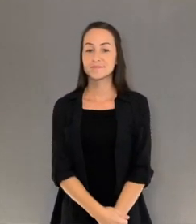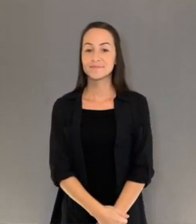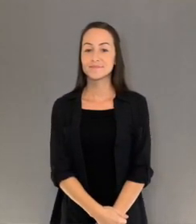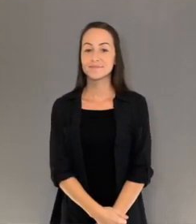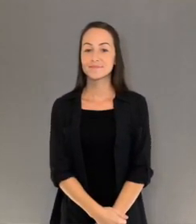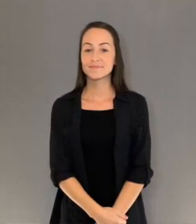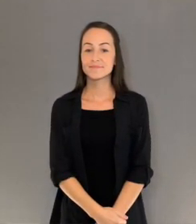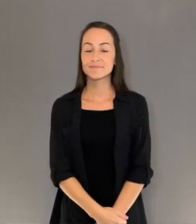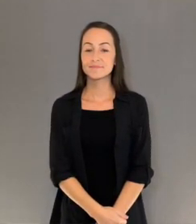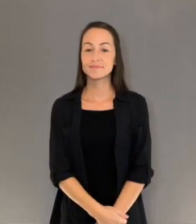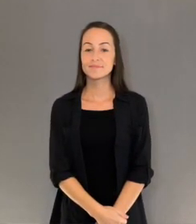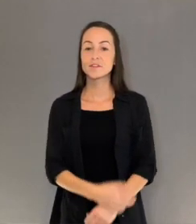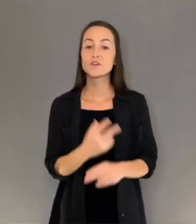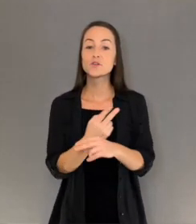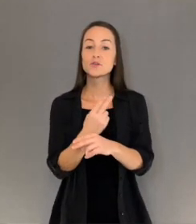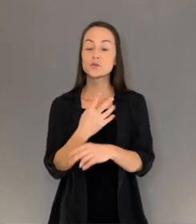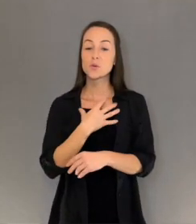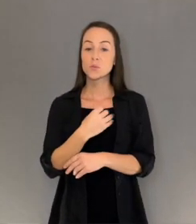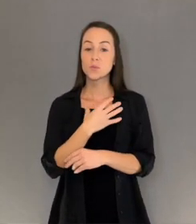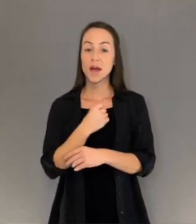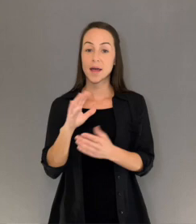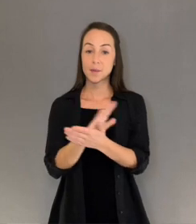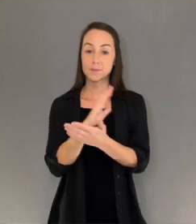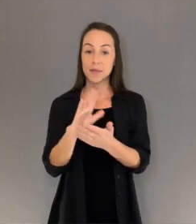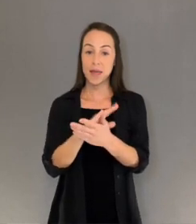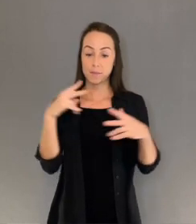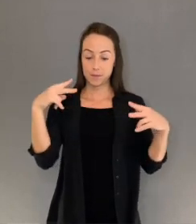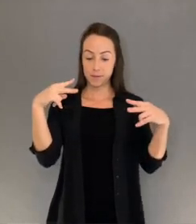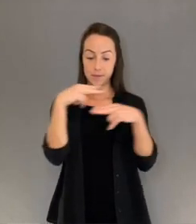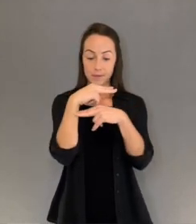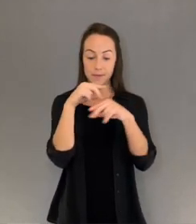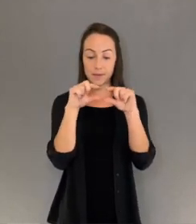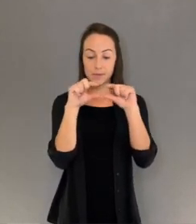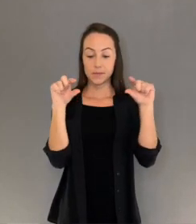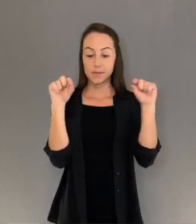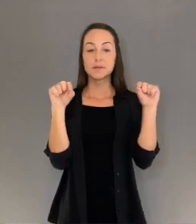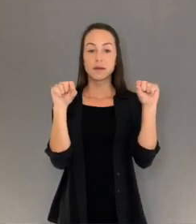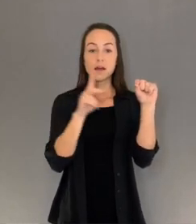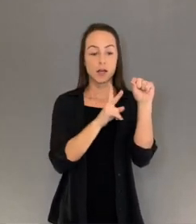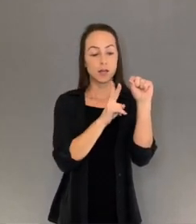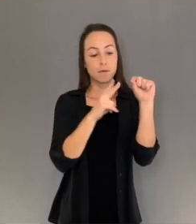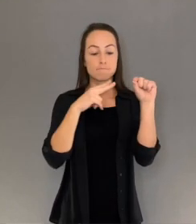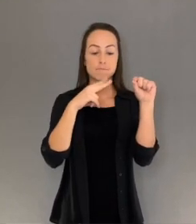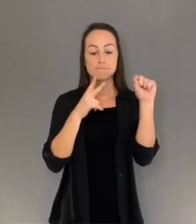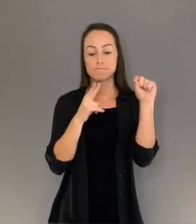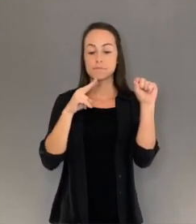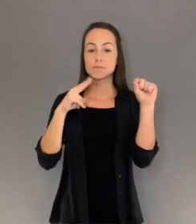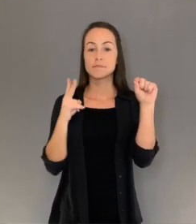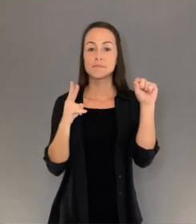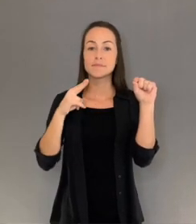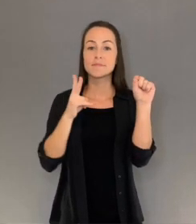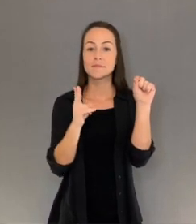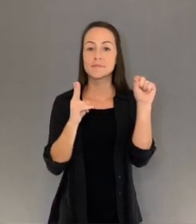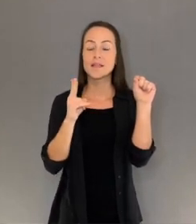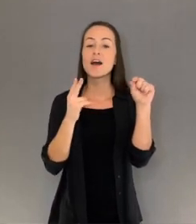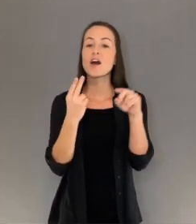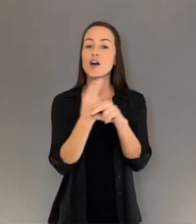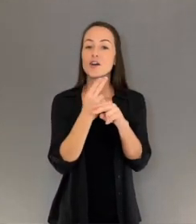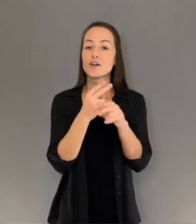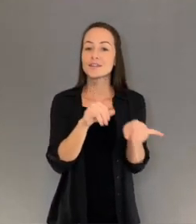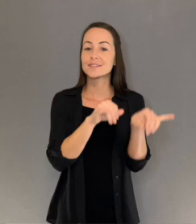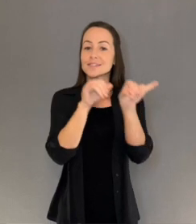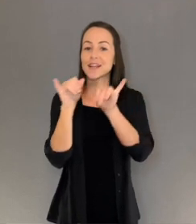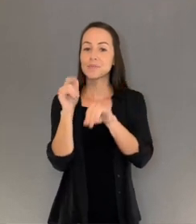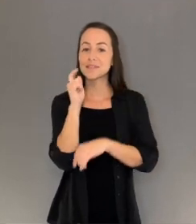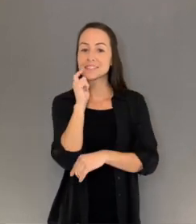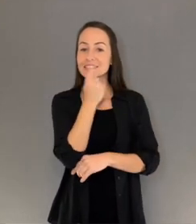Cut a long slim rectangle out of white construction paper and then cut out triangles to create a long line of connected triangles or